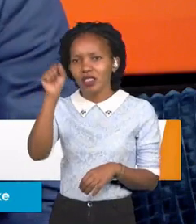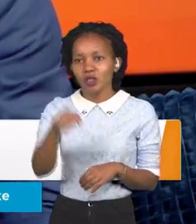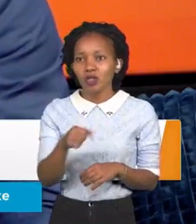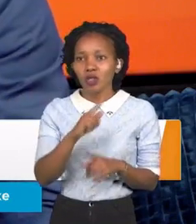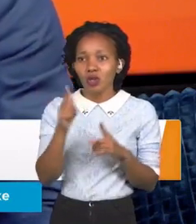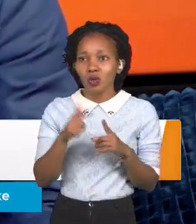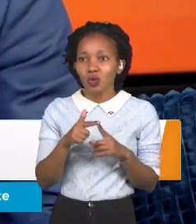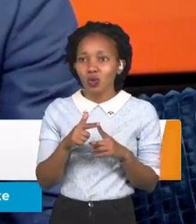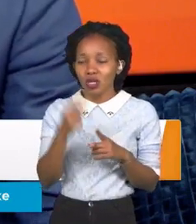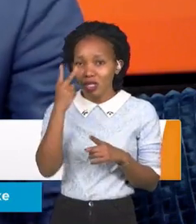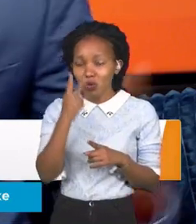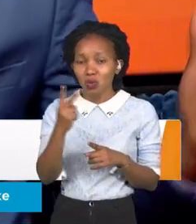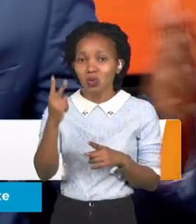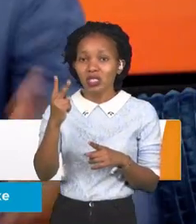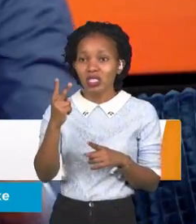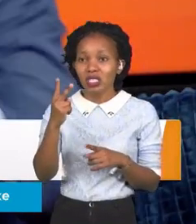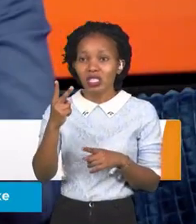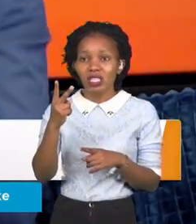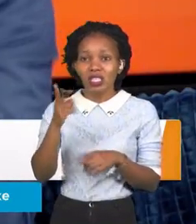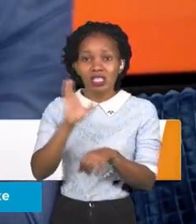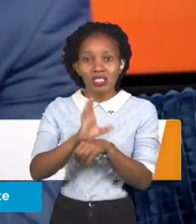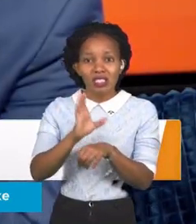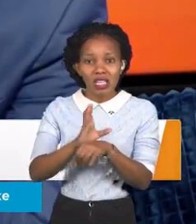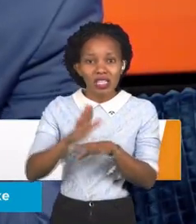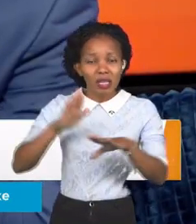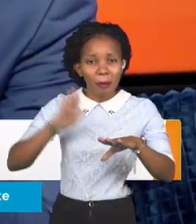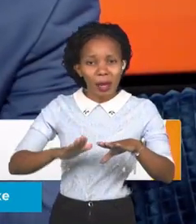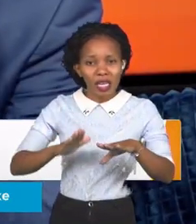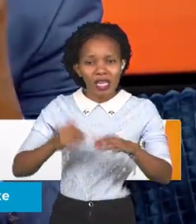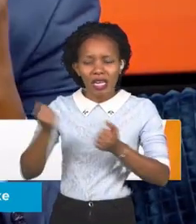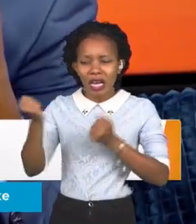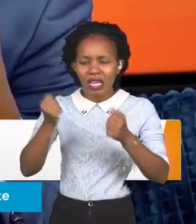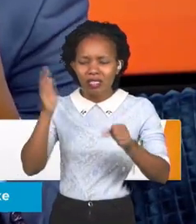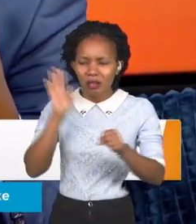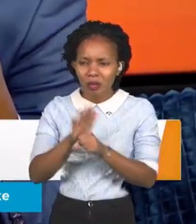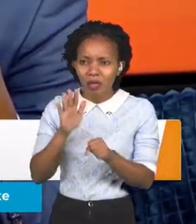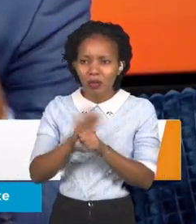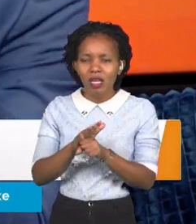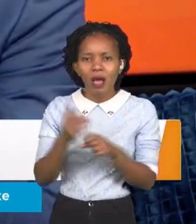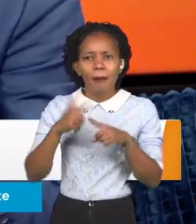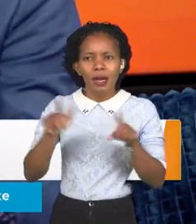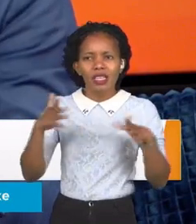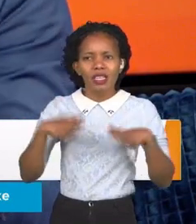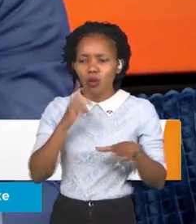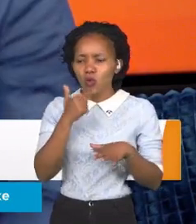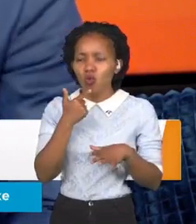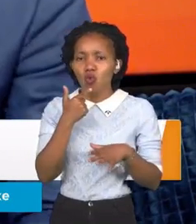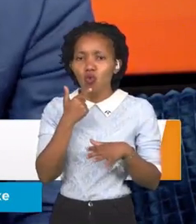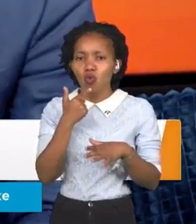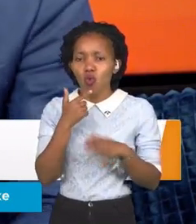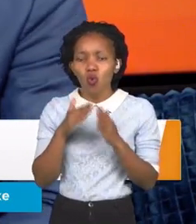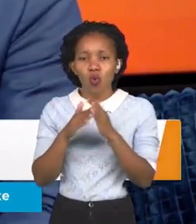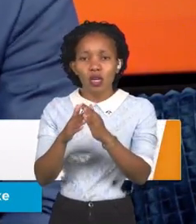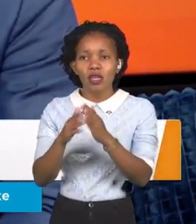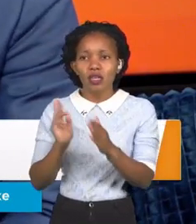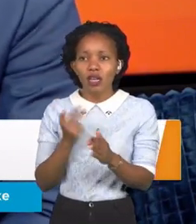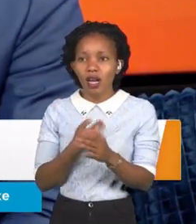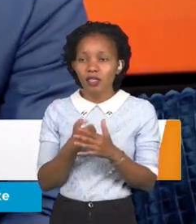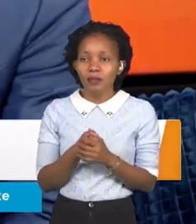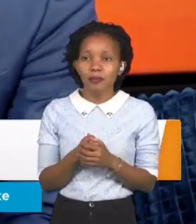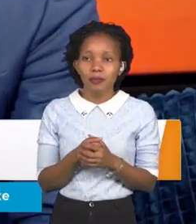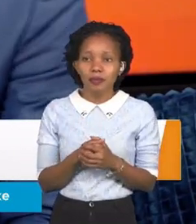know, parking, goodness, guys are in the church. But you see, these are people who are guiders. Or I say,